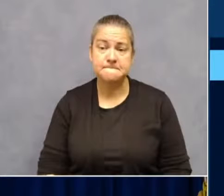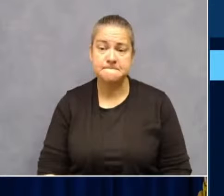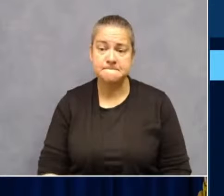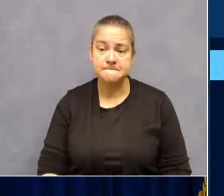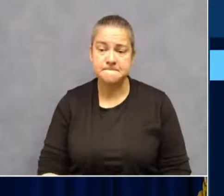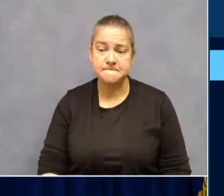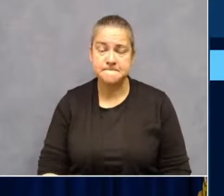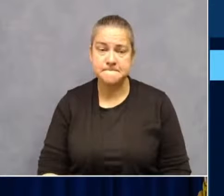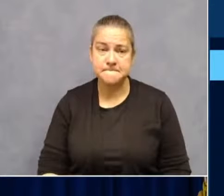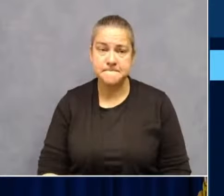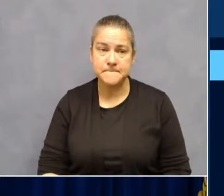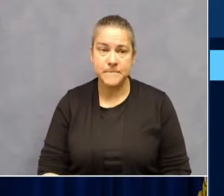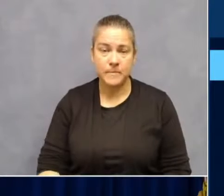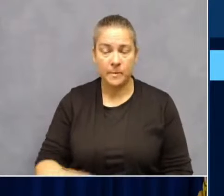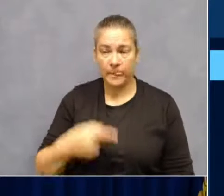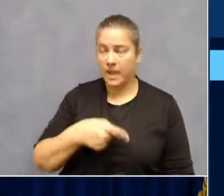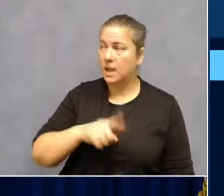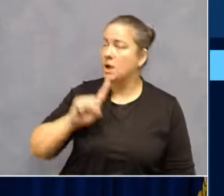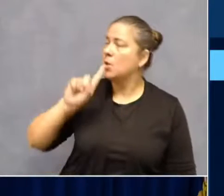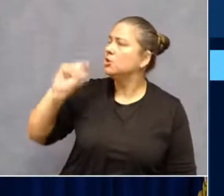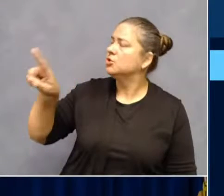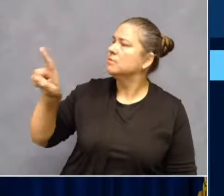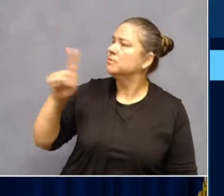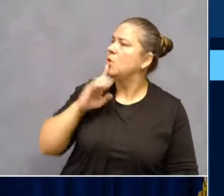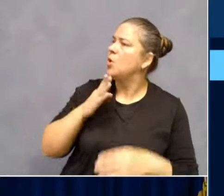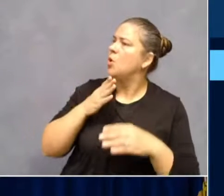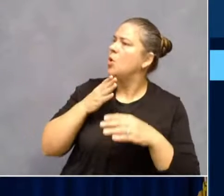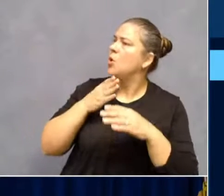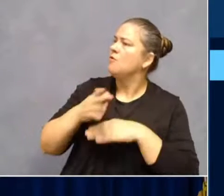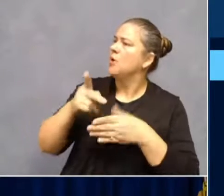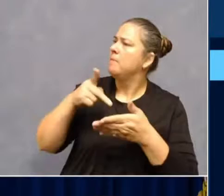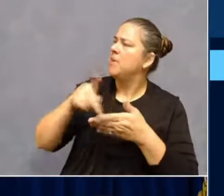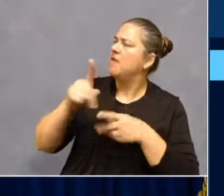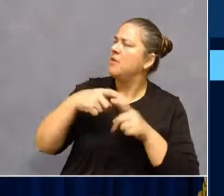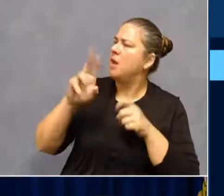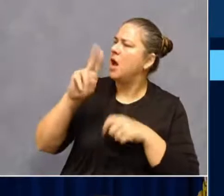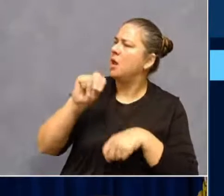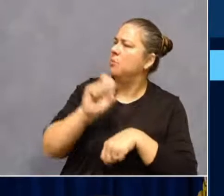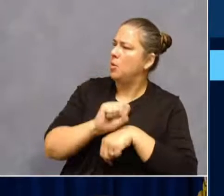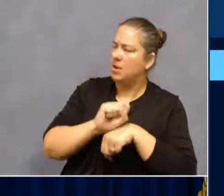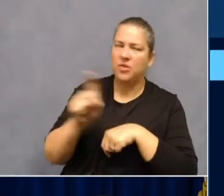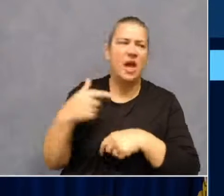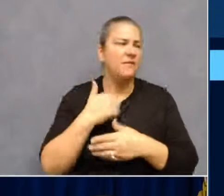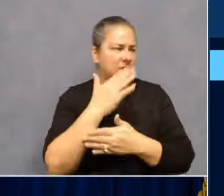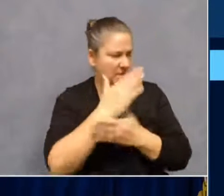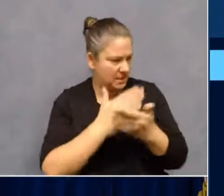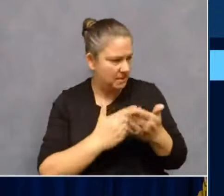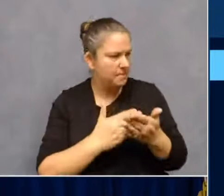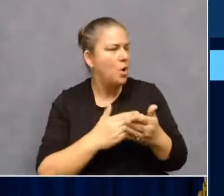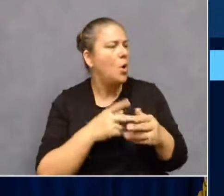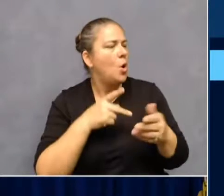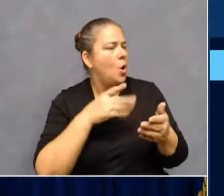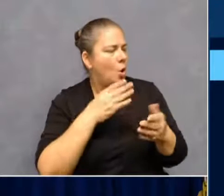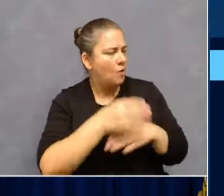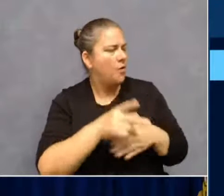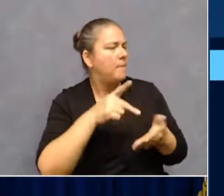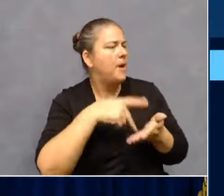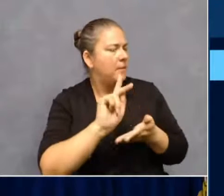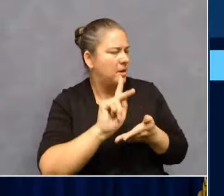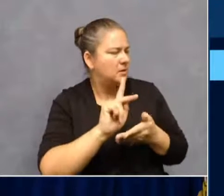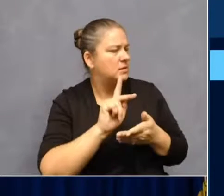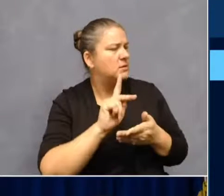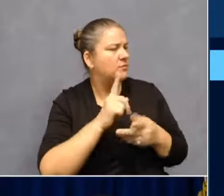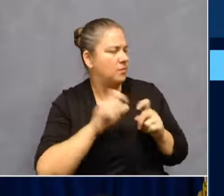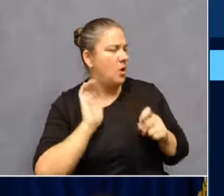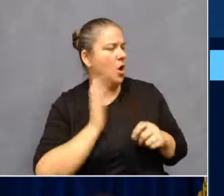This is a question on overpayment from unemployment. There have been some overpayments from our unemployment